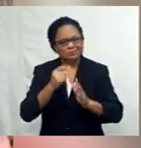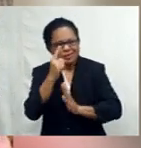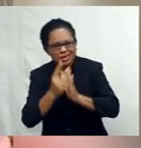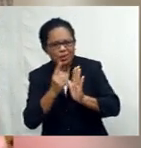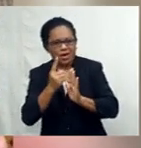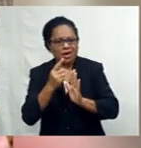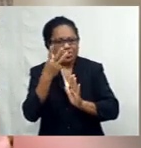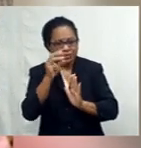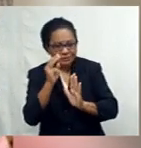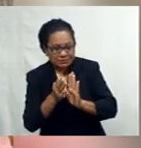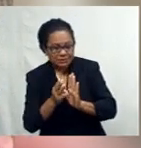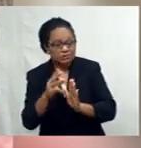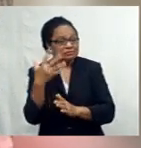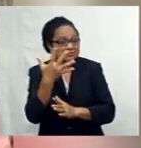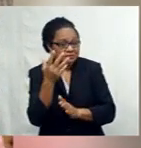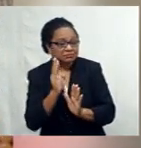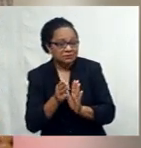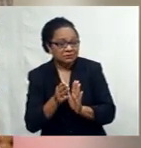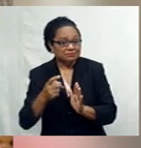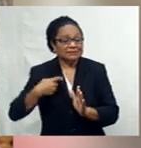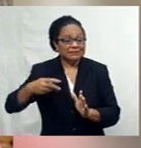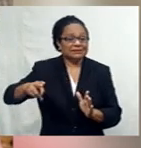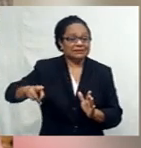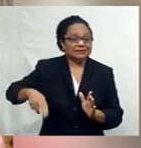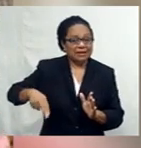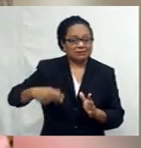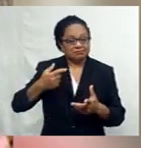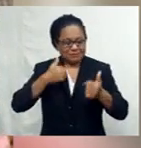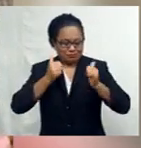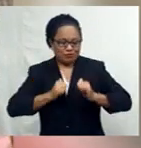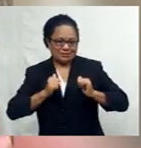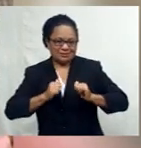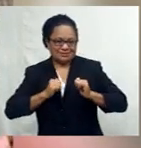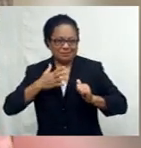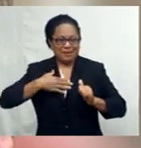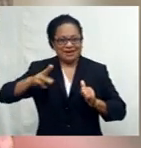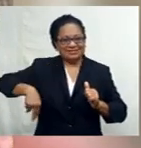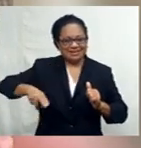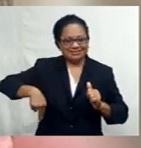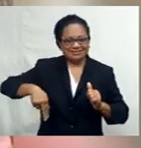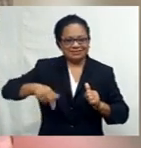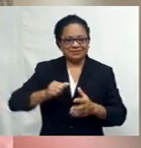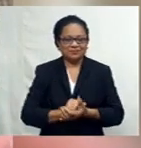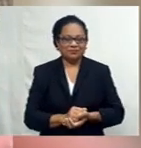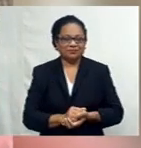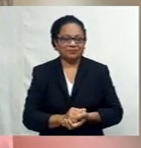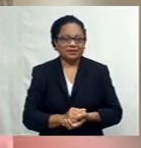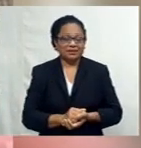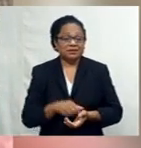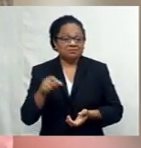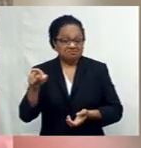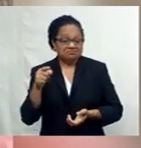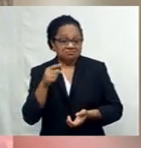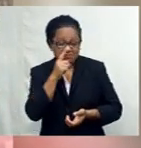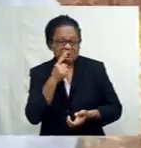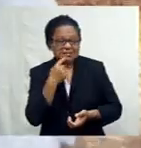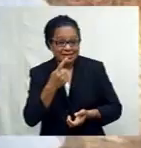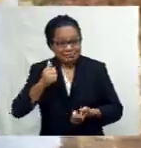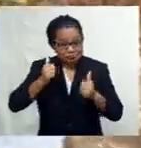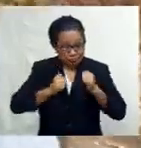half an hour, or even 15 minutes, and I practice my routines. And they say practice makes you